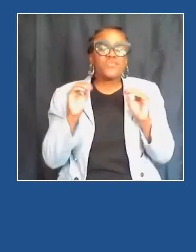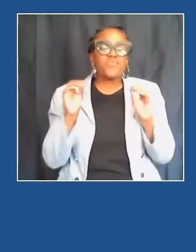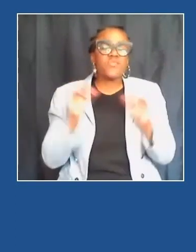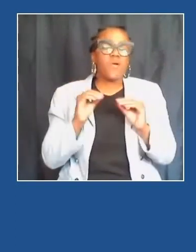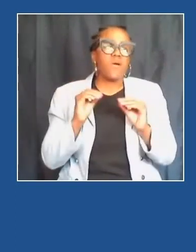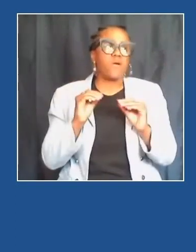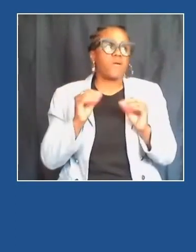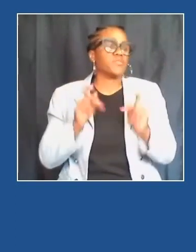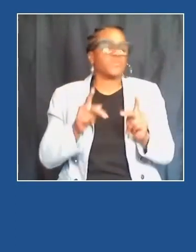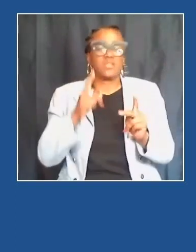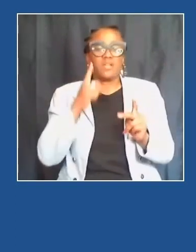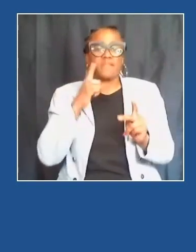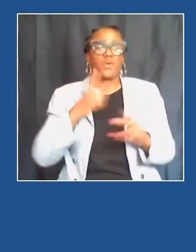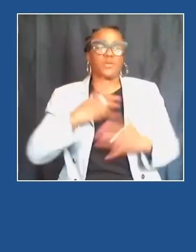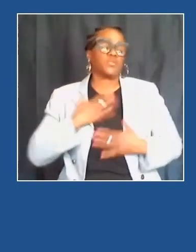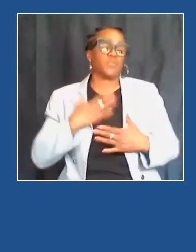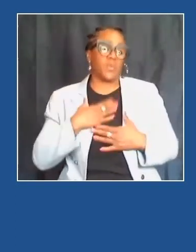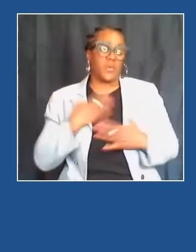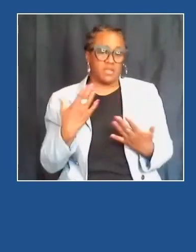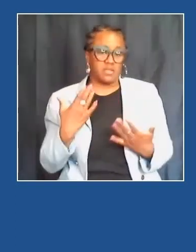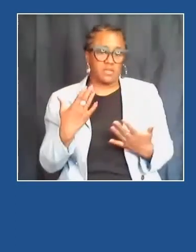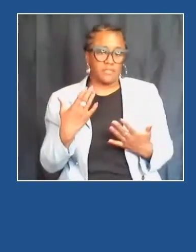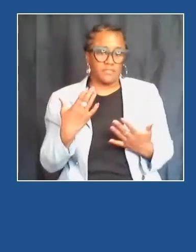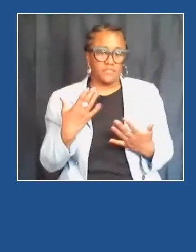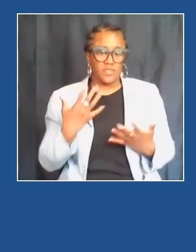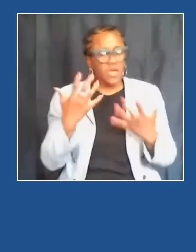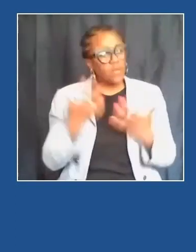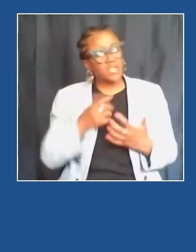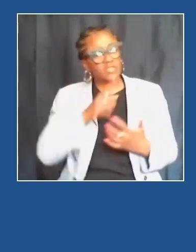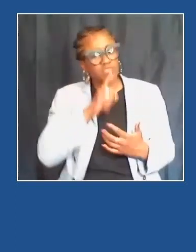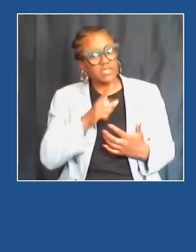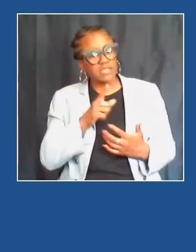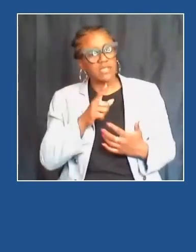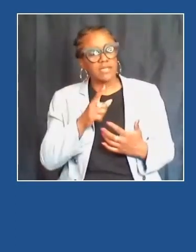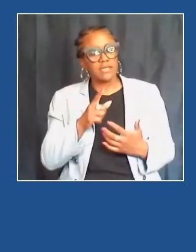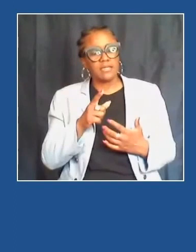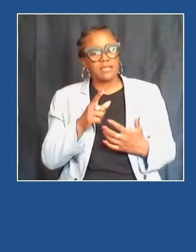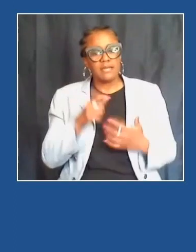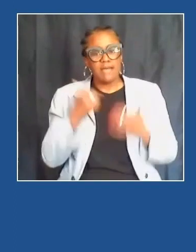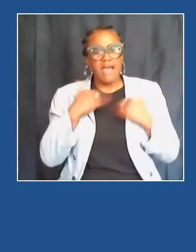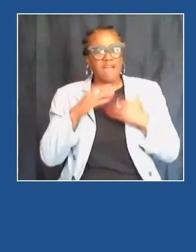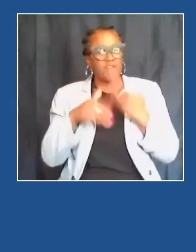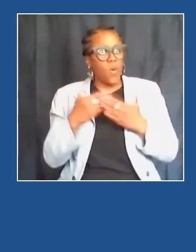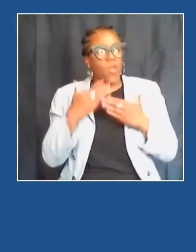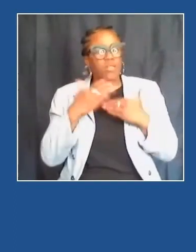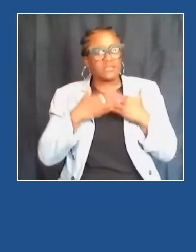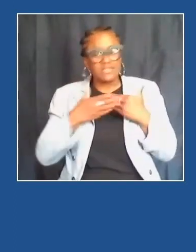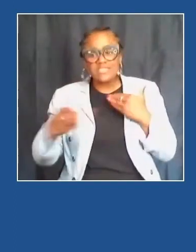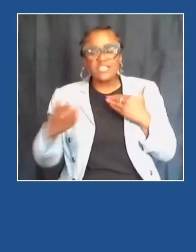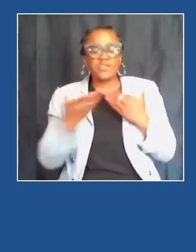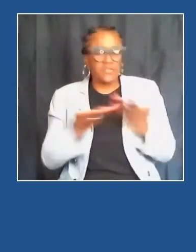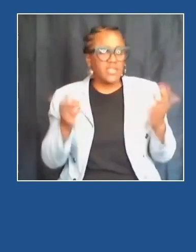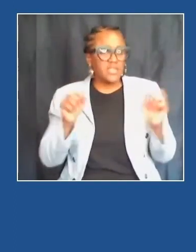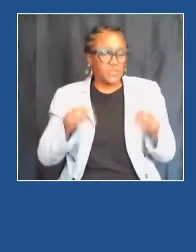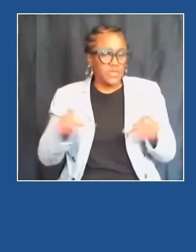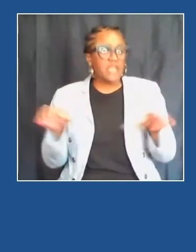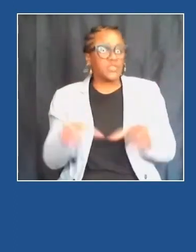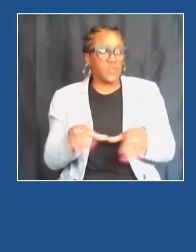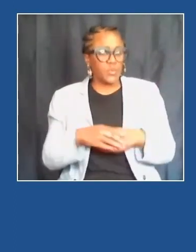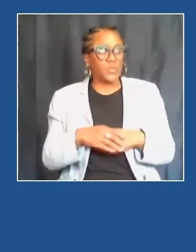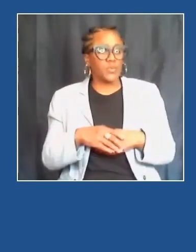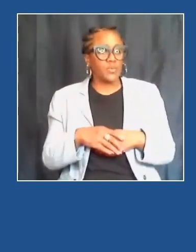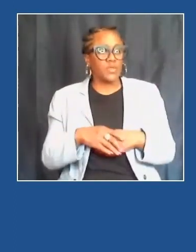joy. So I want to walk through a whole series of different things that we can do